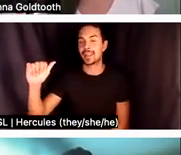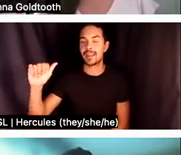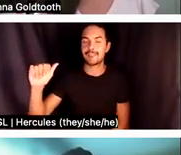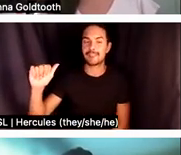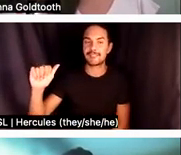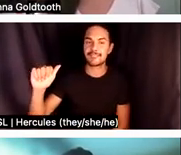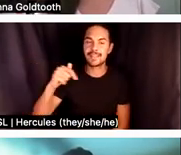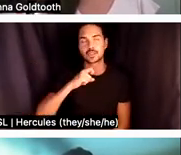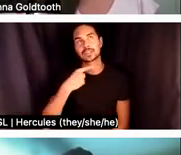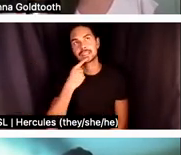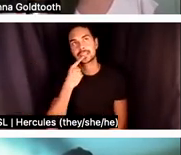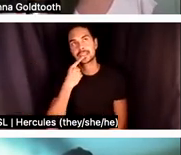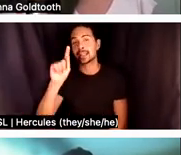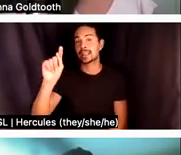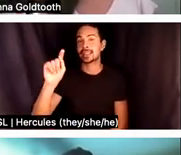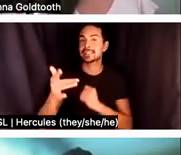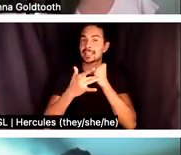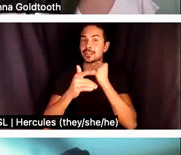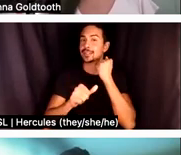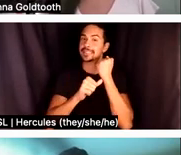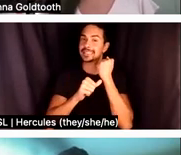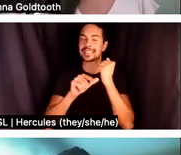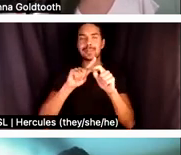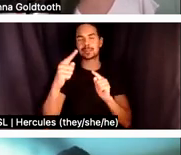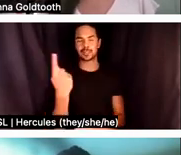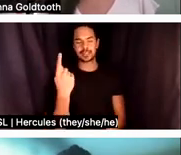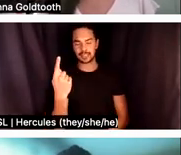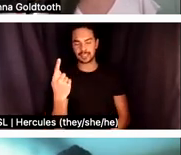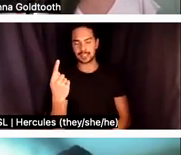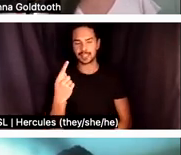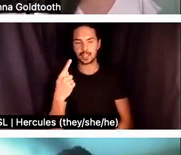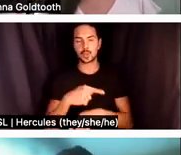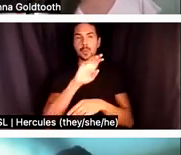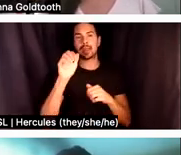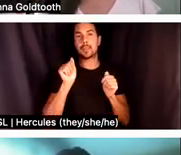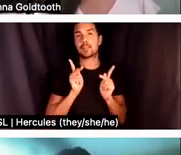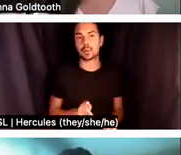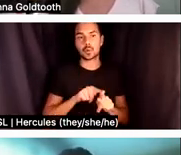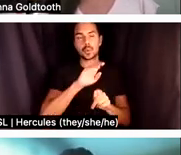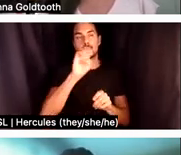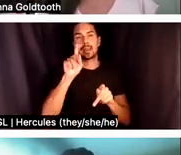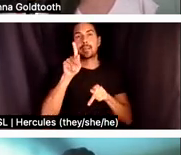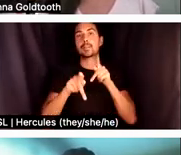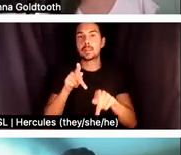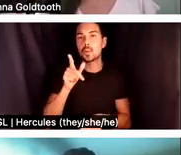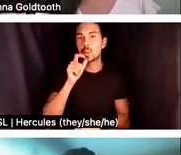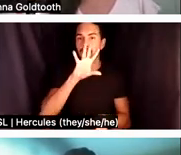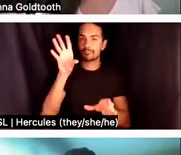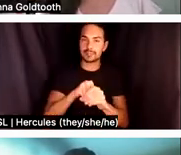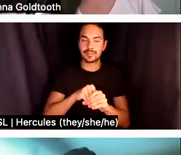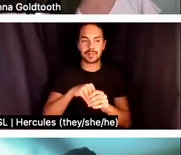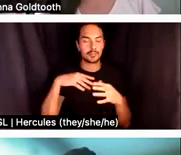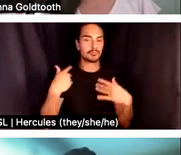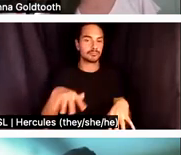I should say, technical assistance, but also just to be a person, to be people who are in the thick of it,